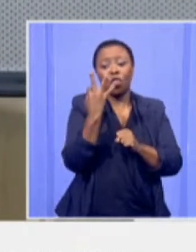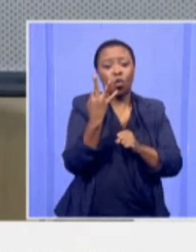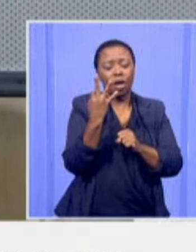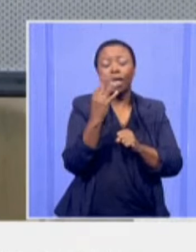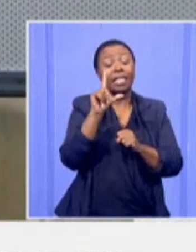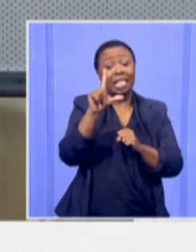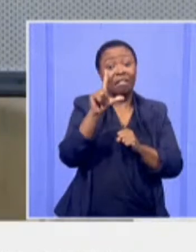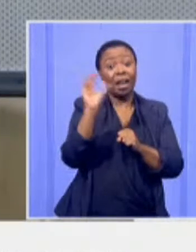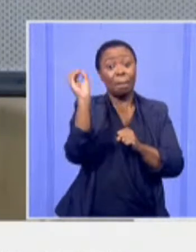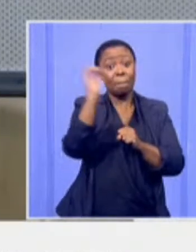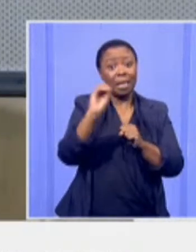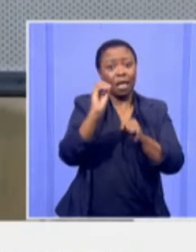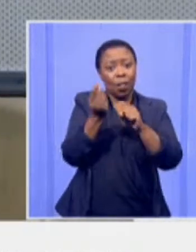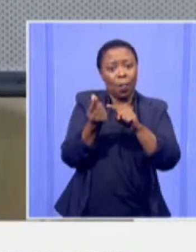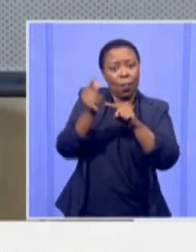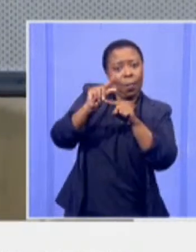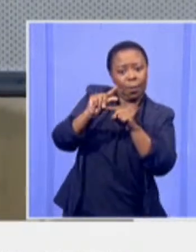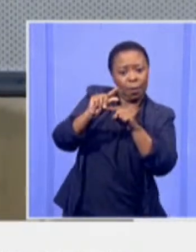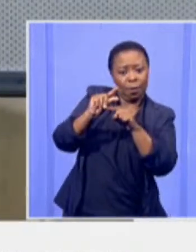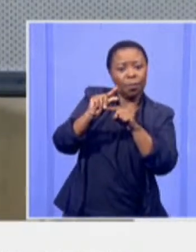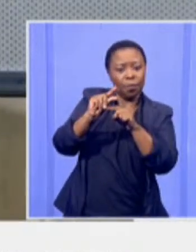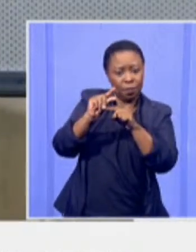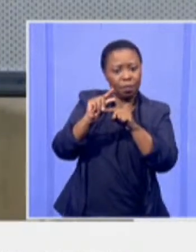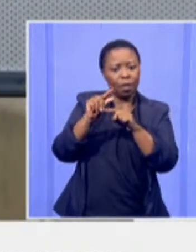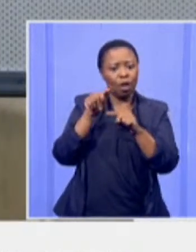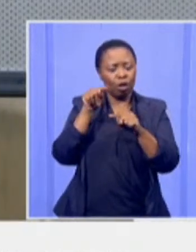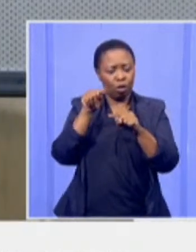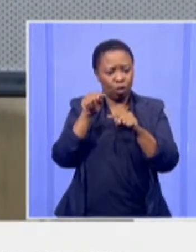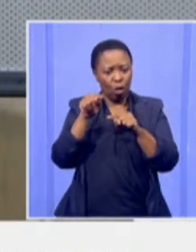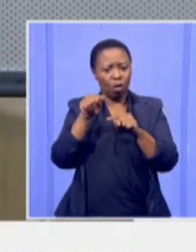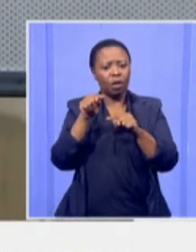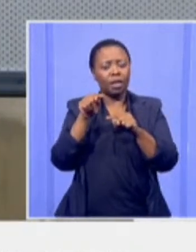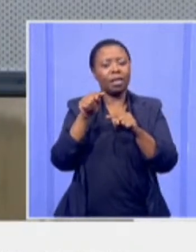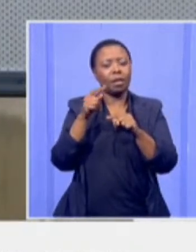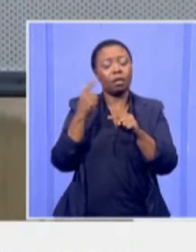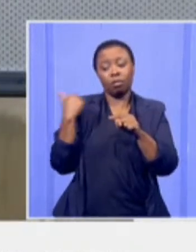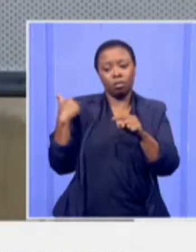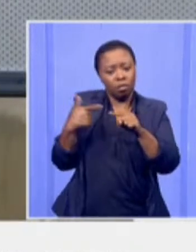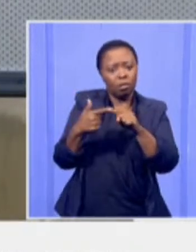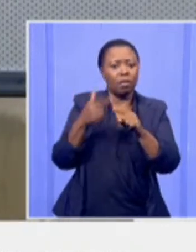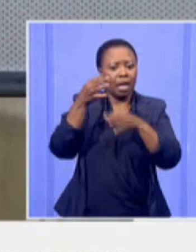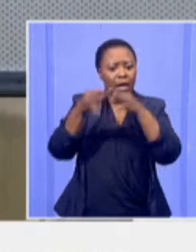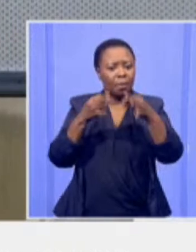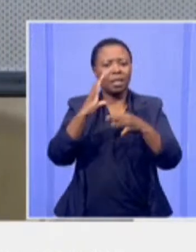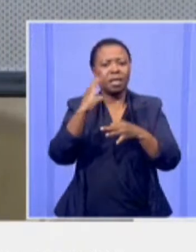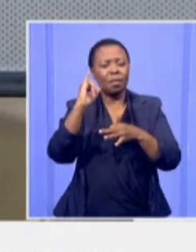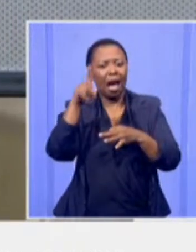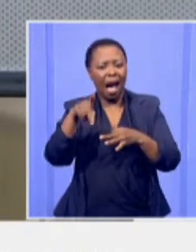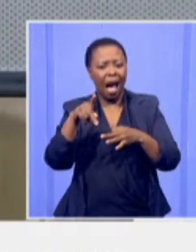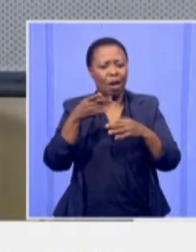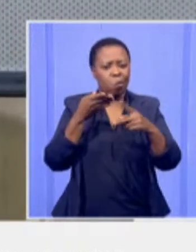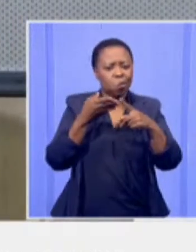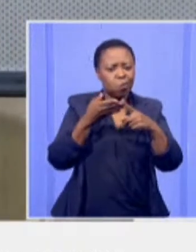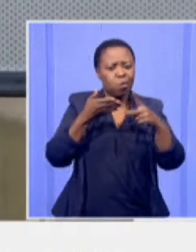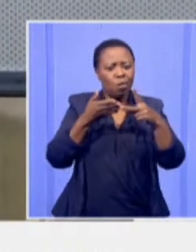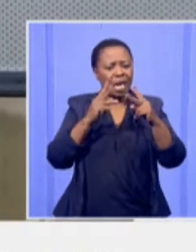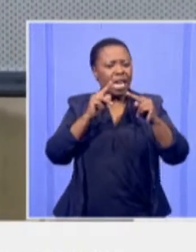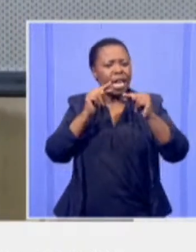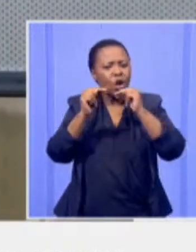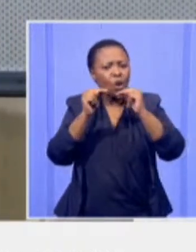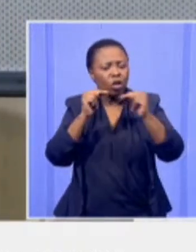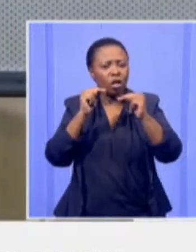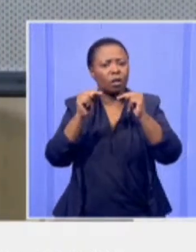That 7% was structured in what I just explained. There was a CPI component, there was a component which is negotiated by organized